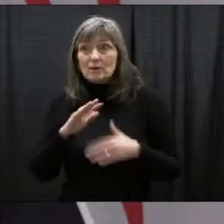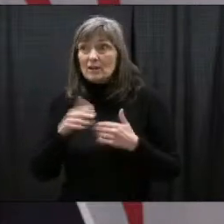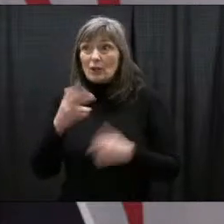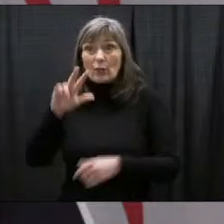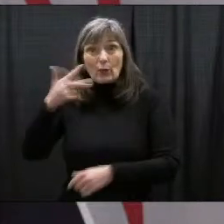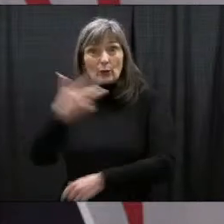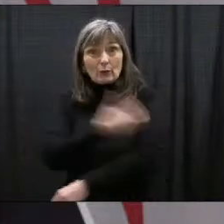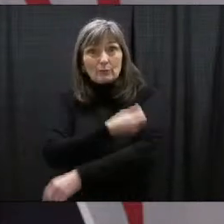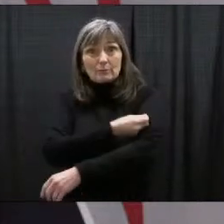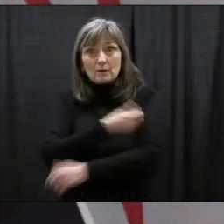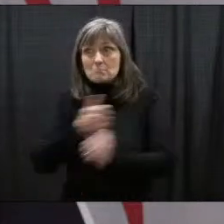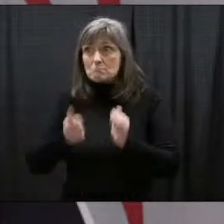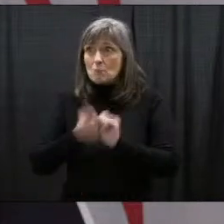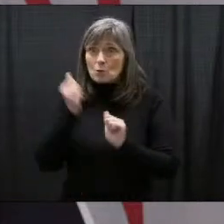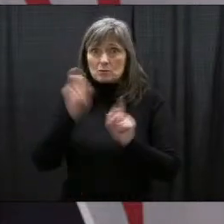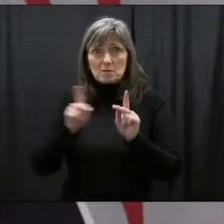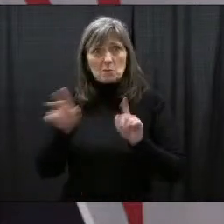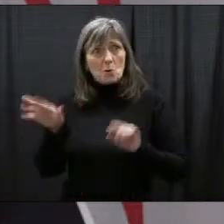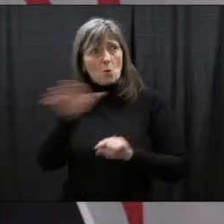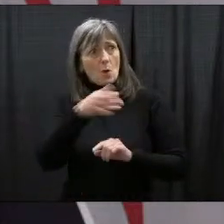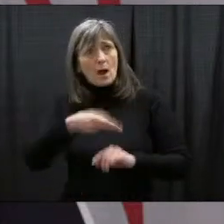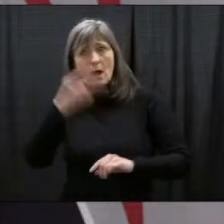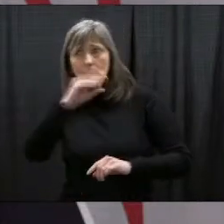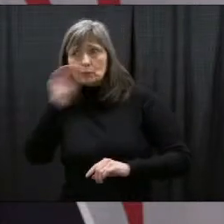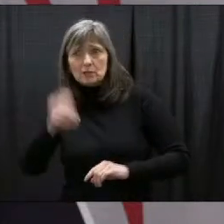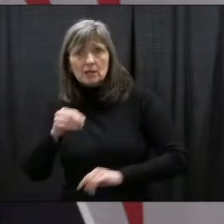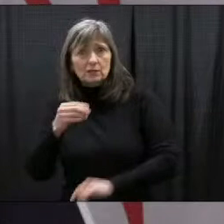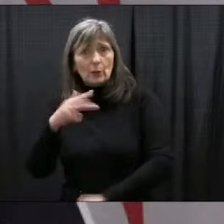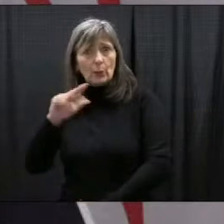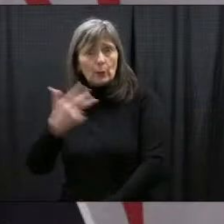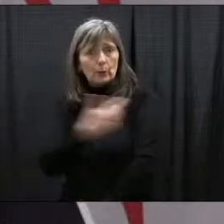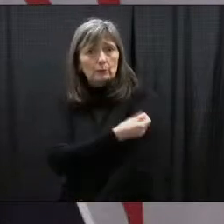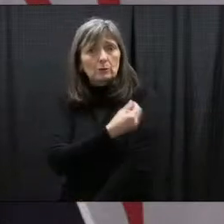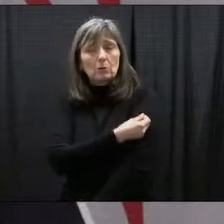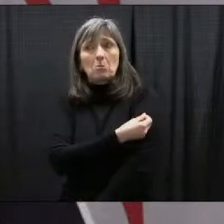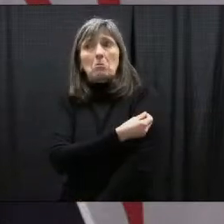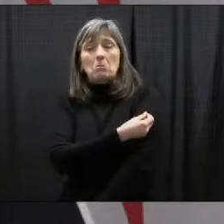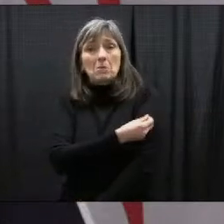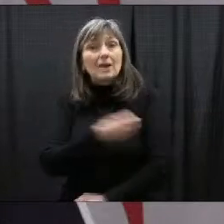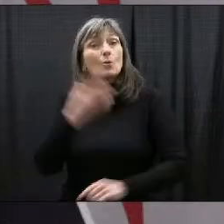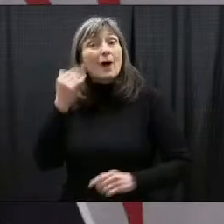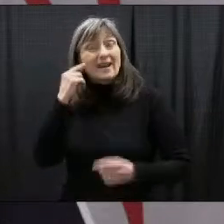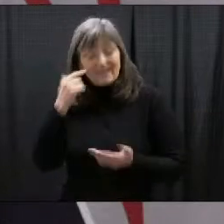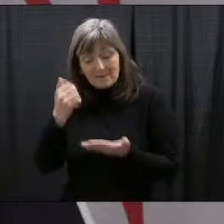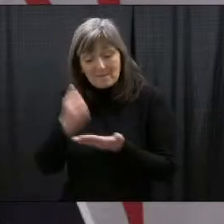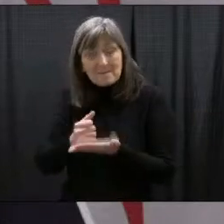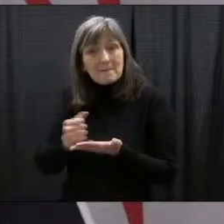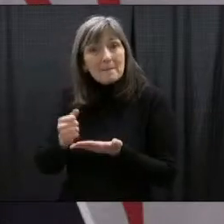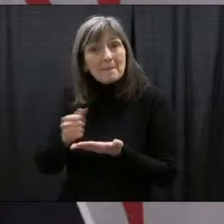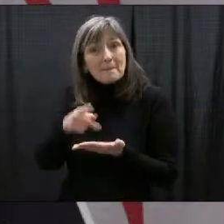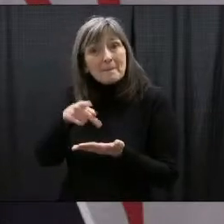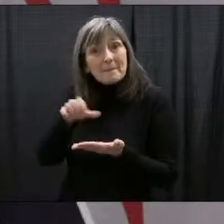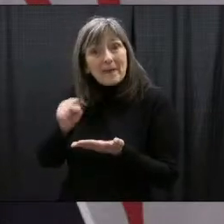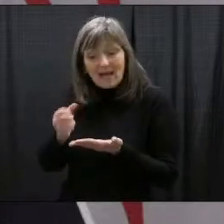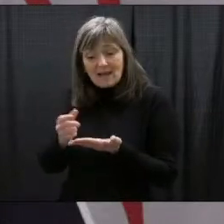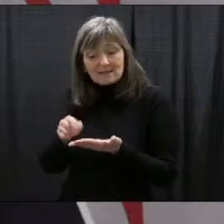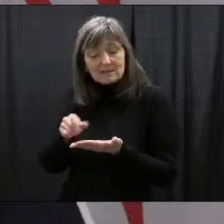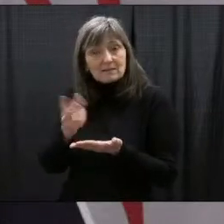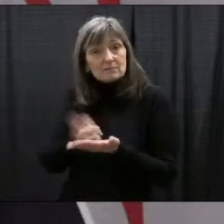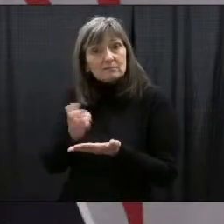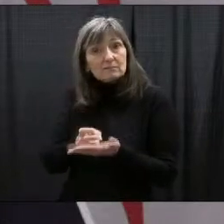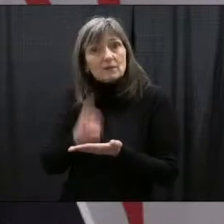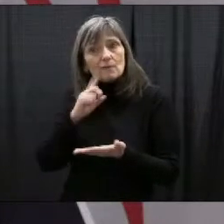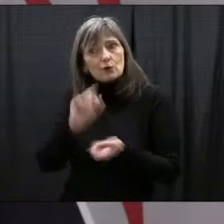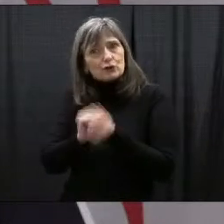around boosters to begin with, that part of the benefit of the Vax Pass in the first place was shifting behaviors,